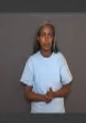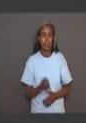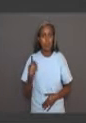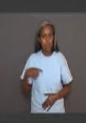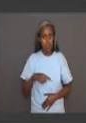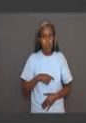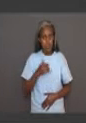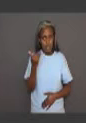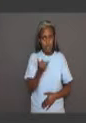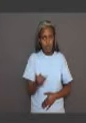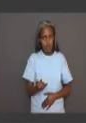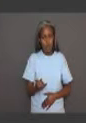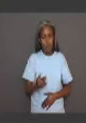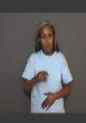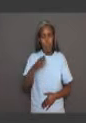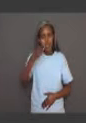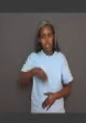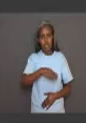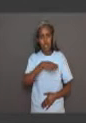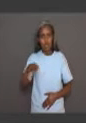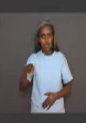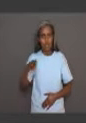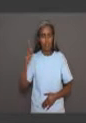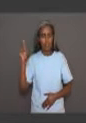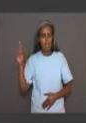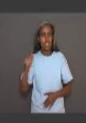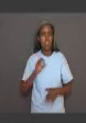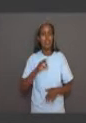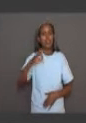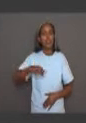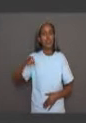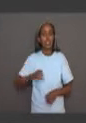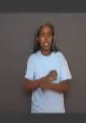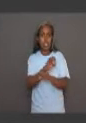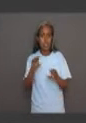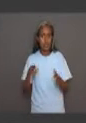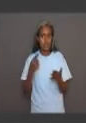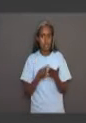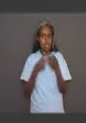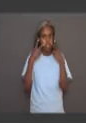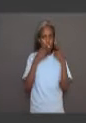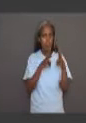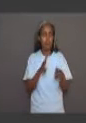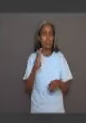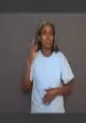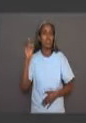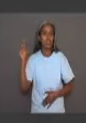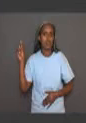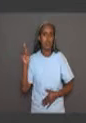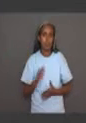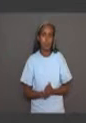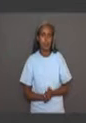We can draw a histogram for this frequency distribution that looks like this.